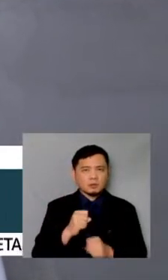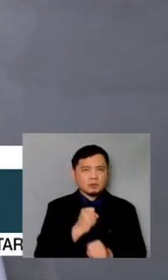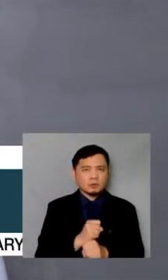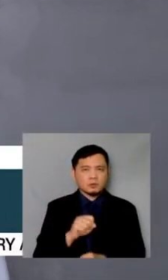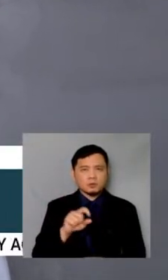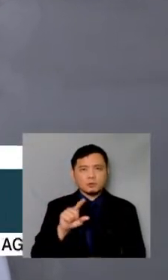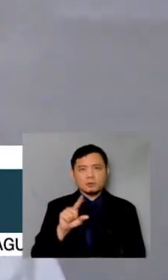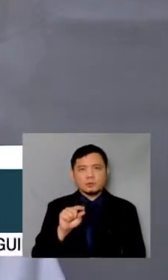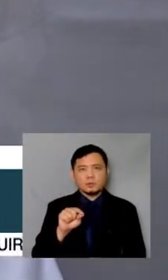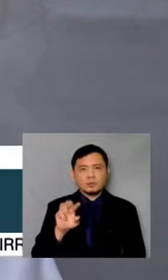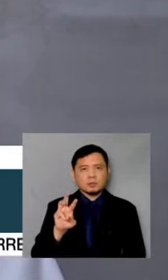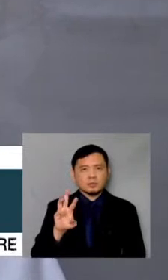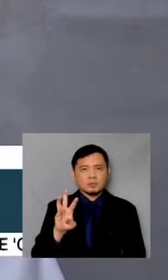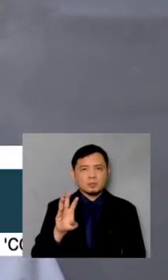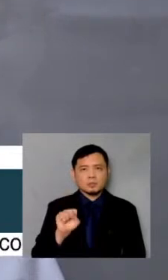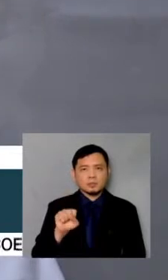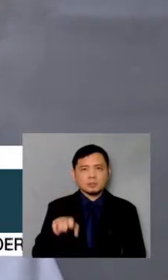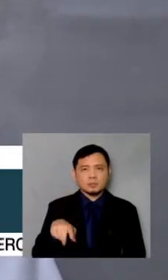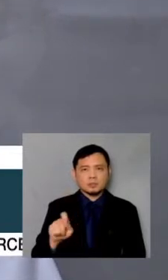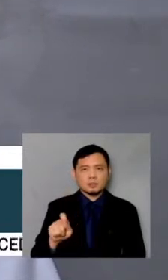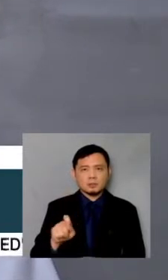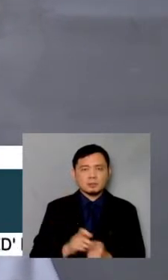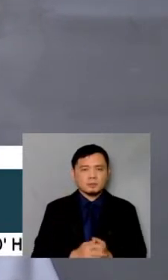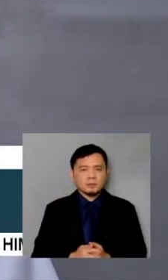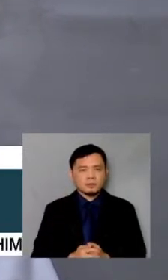2016, September. Inabog ako ni